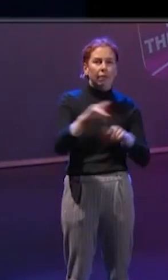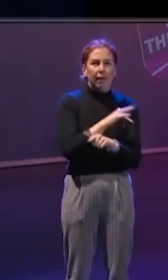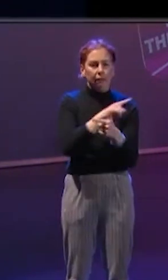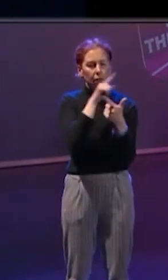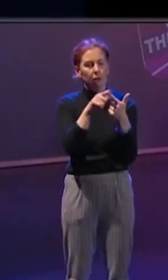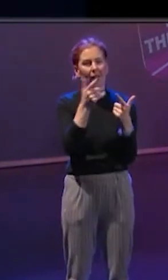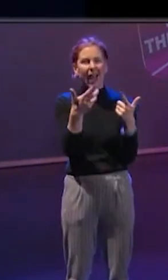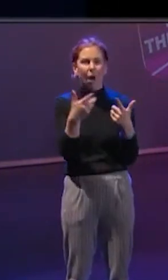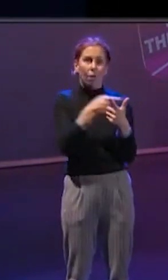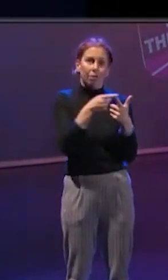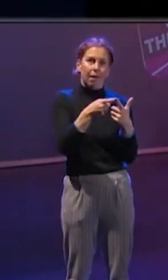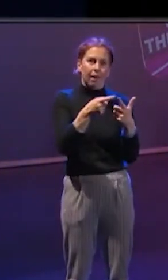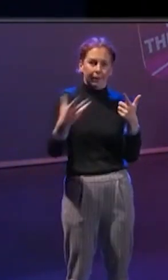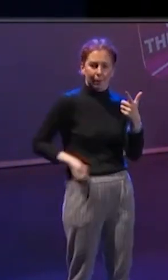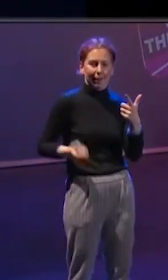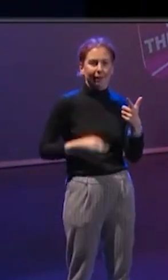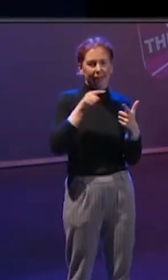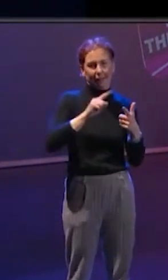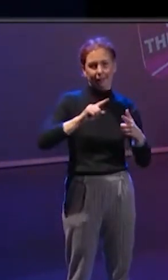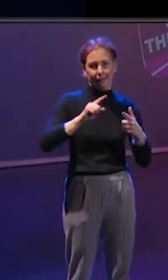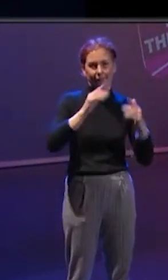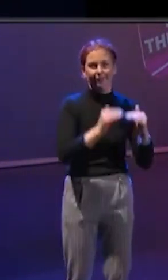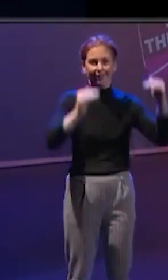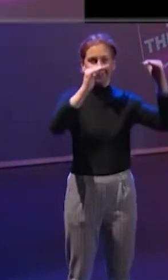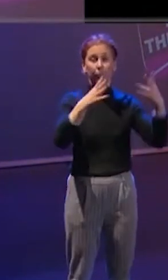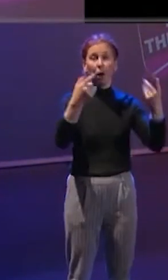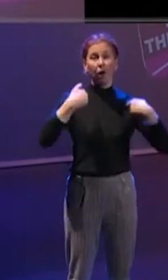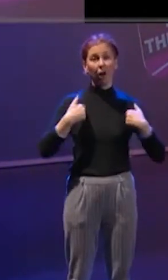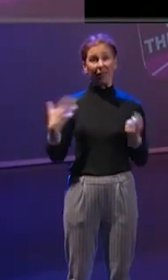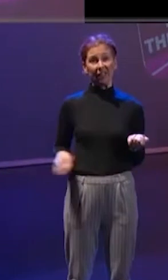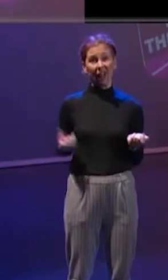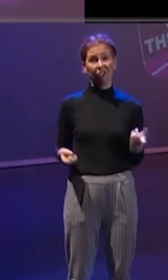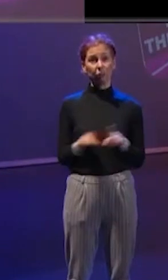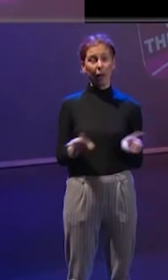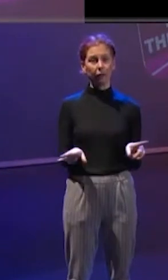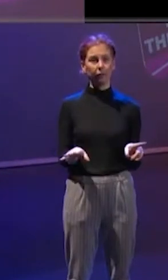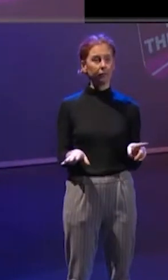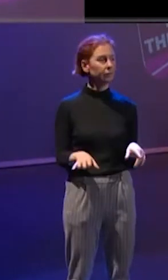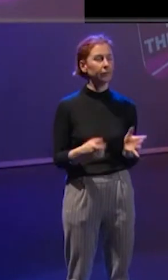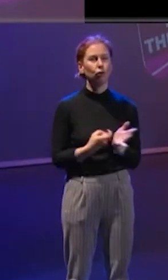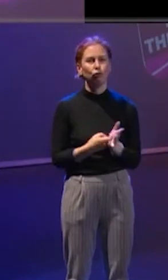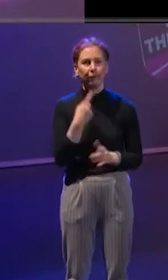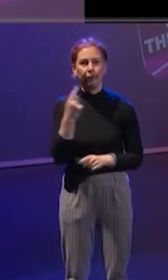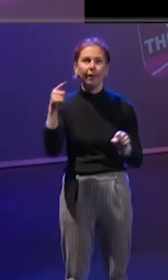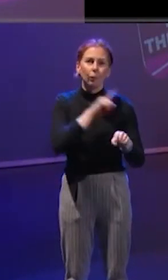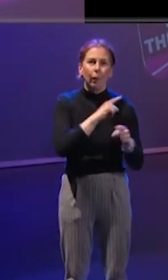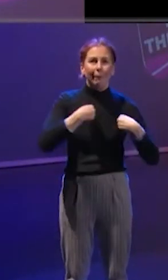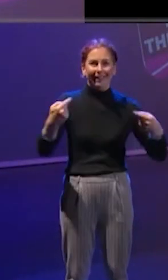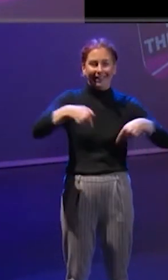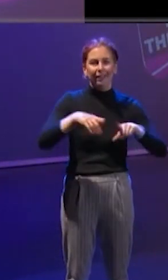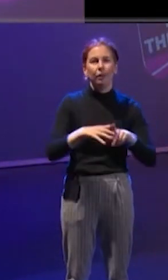kind of another layer on that. But I do also get paid a salary. That's where I come in. Yeah, so I